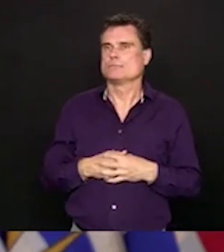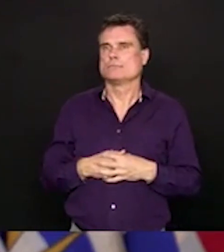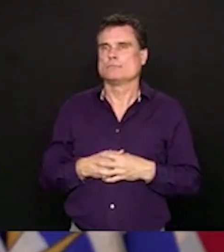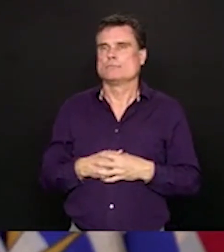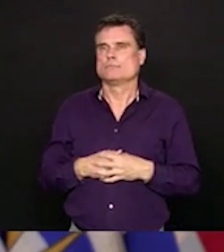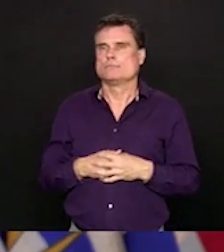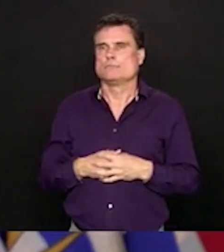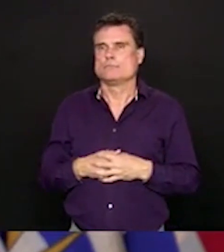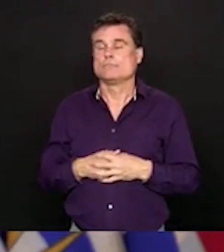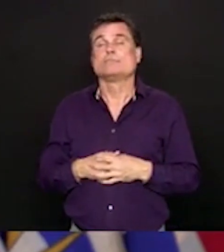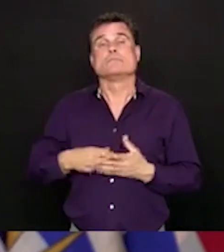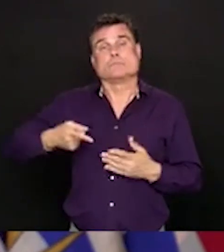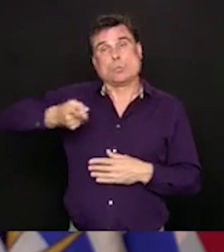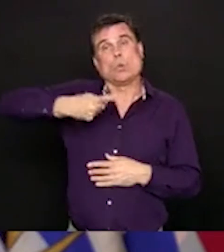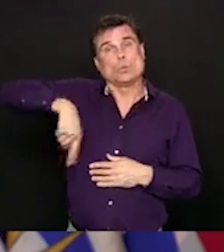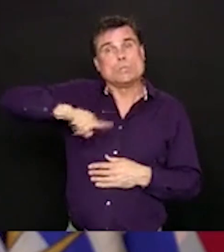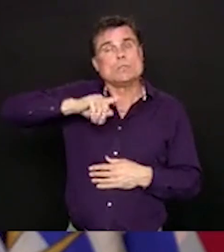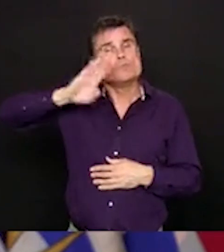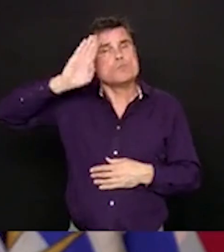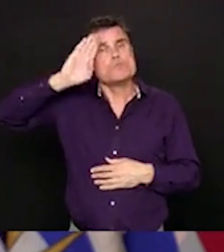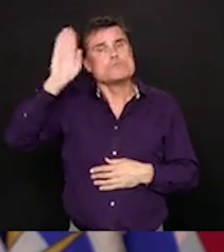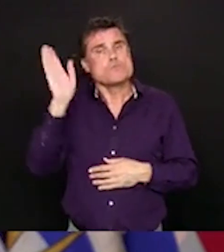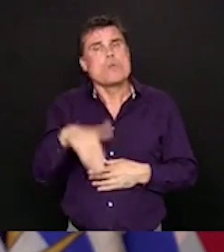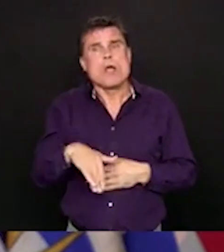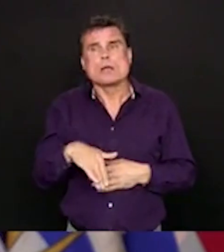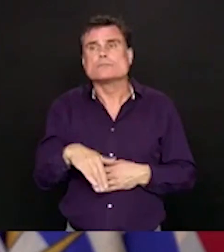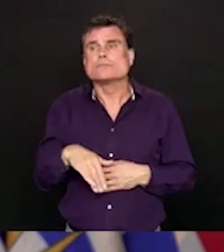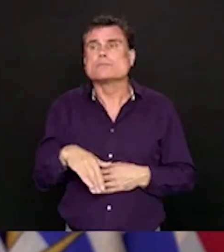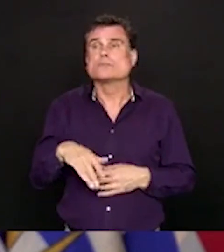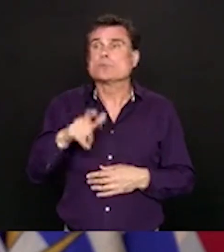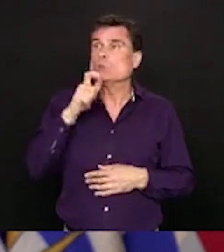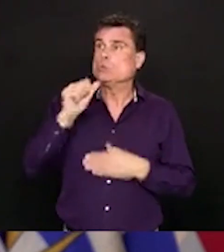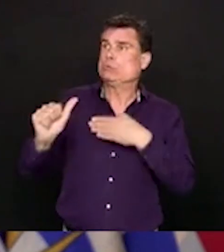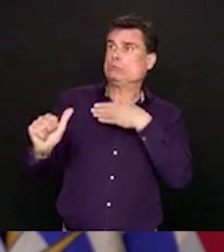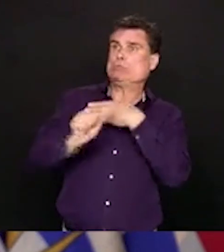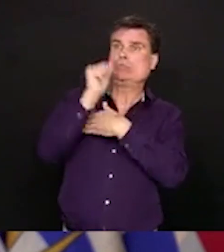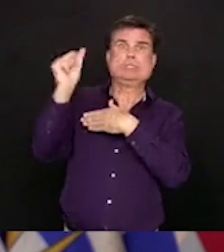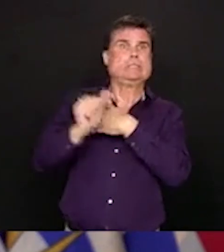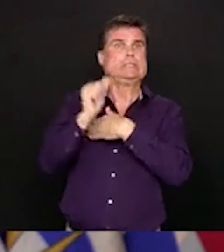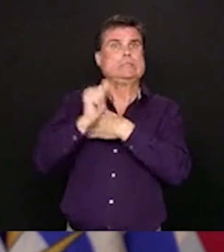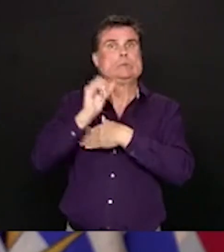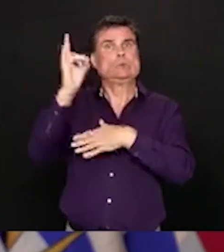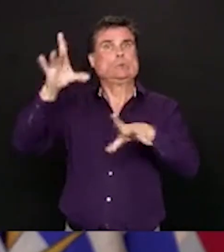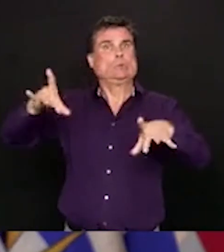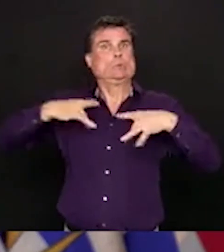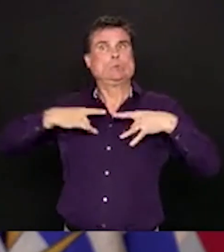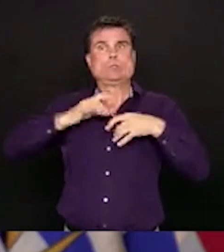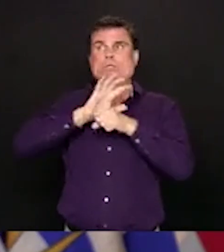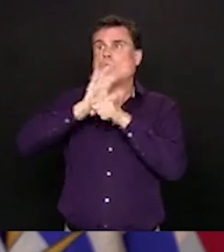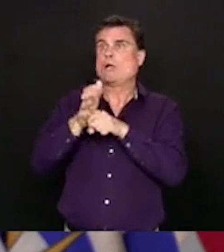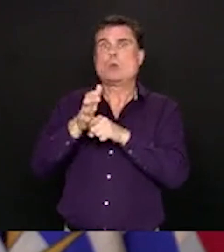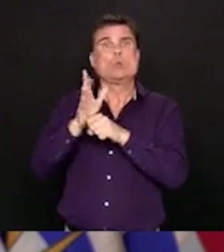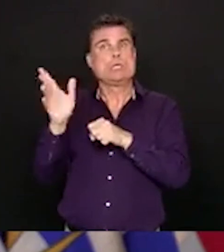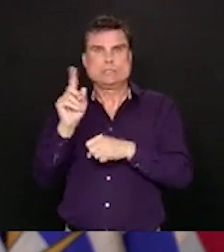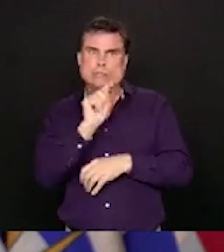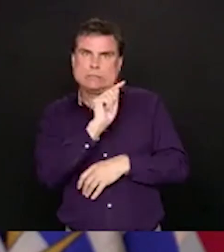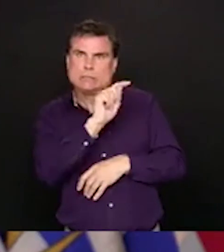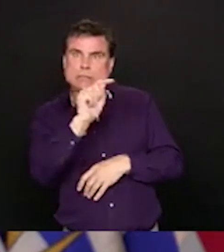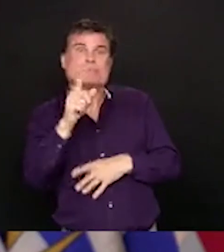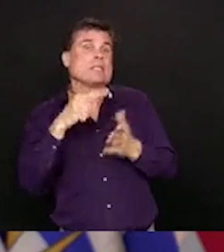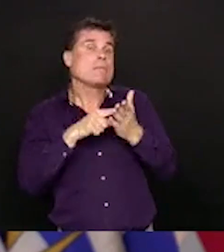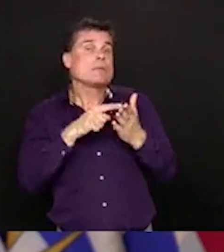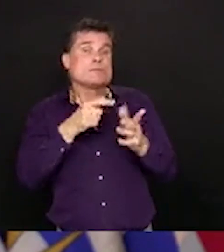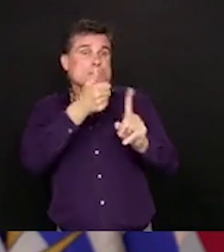are underhoused, we know that people who are in lower socioeconomic status will be more affected by this crisis, both